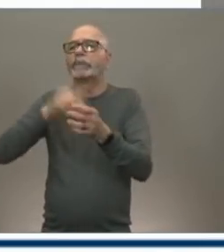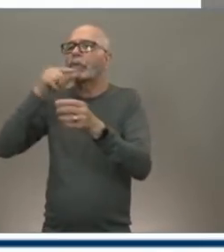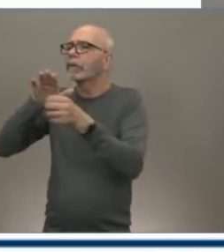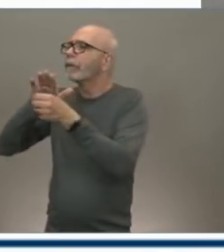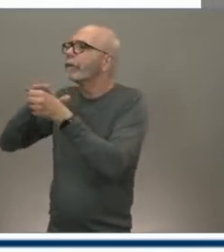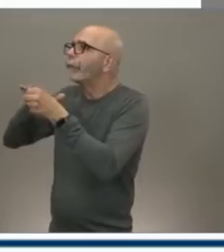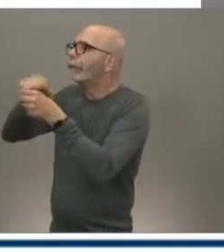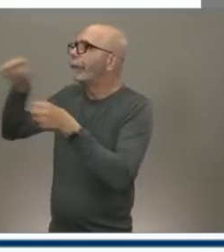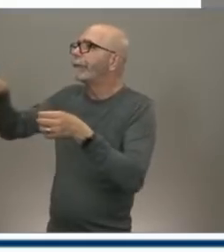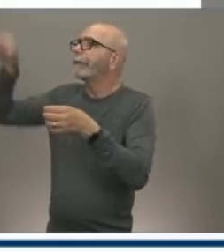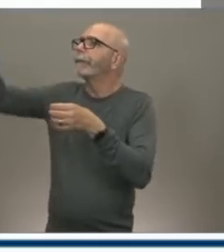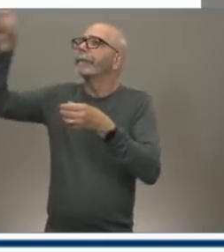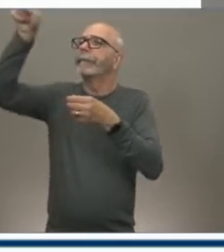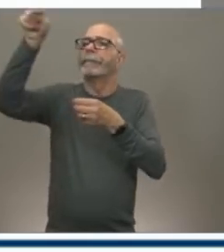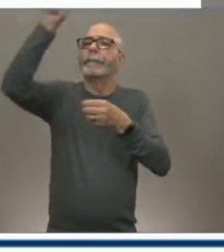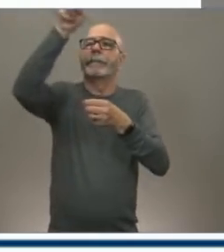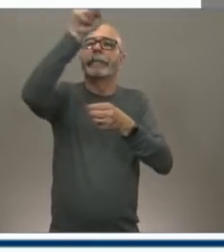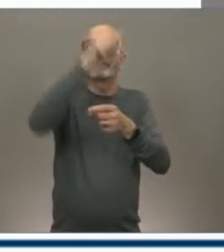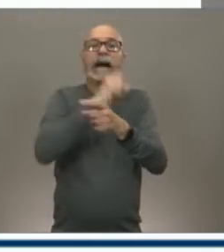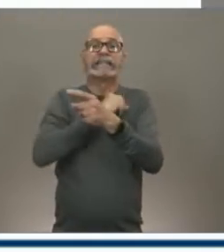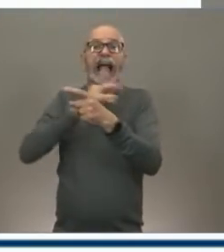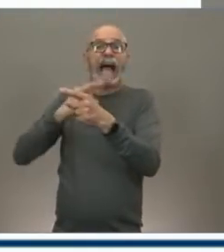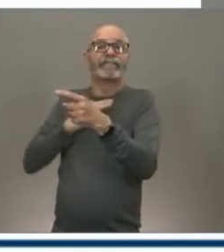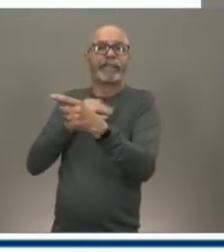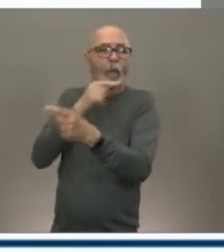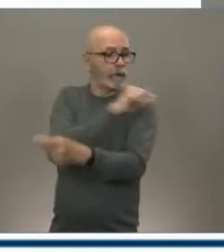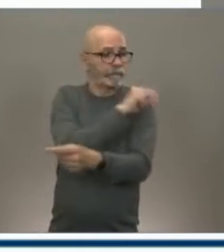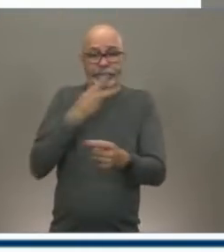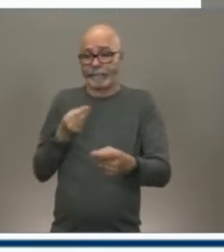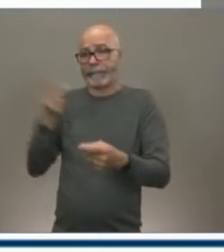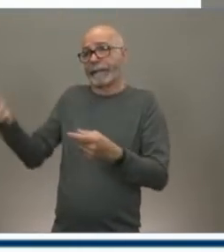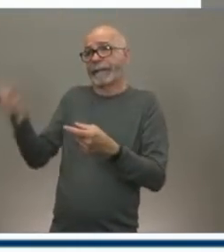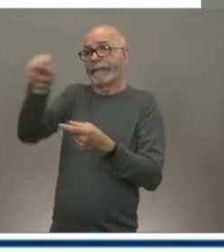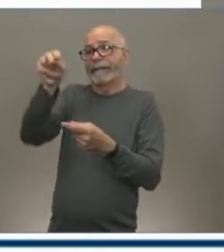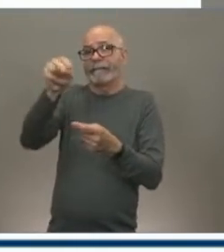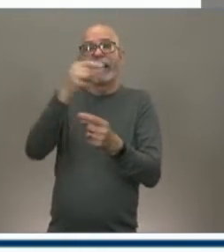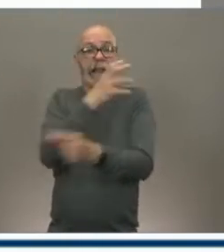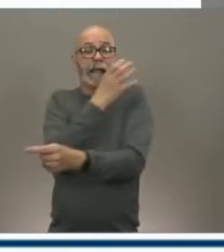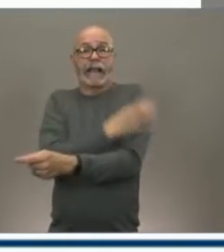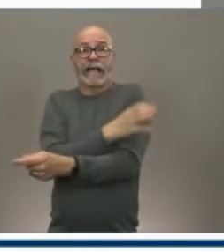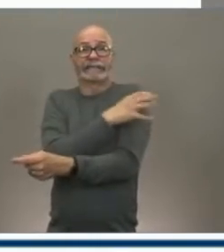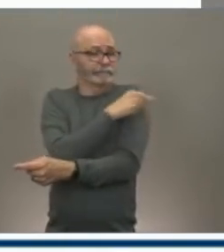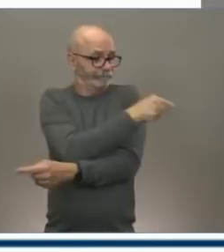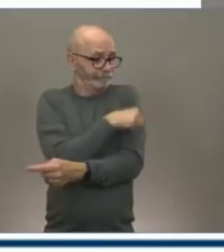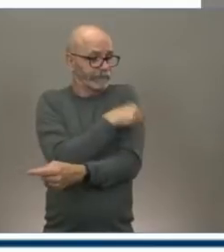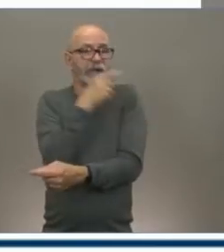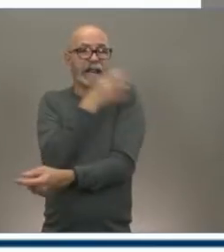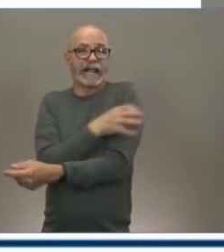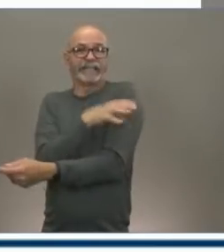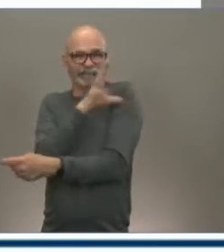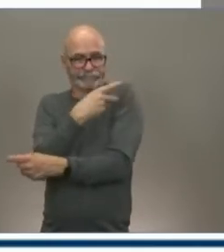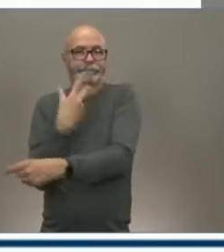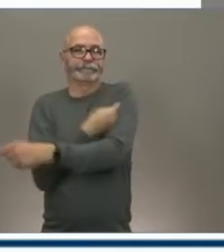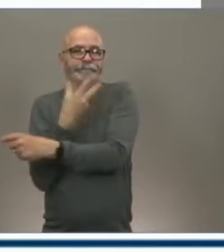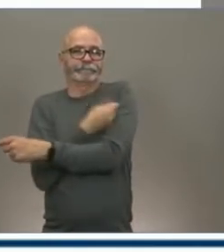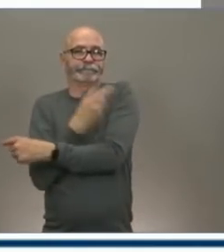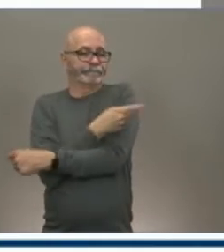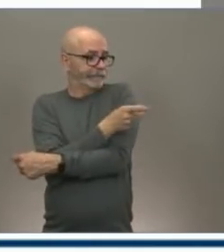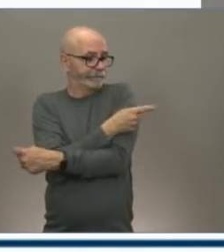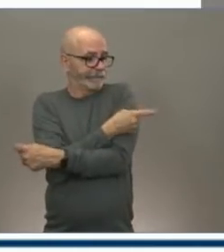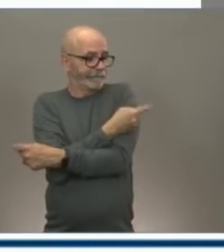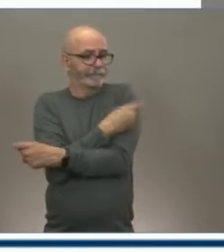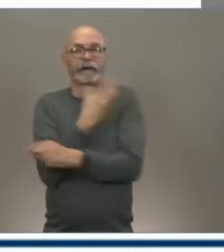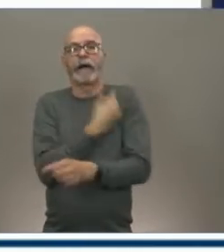staff transported to the immunization clinic so they can be included as part of the initial